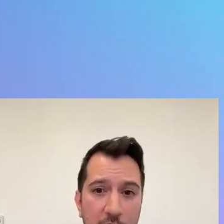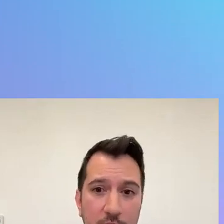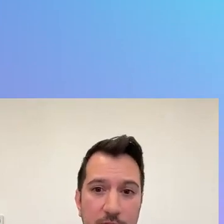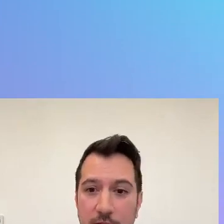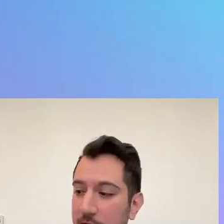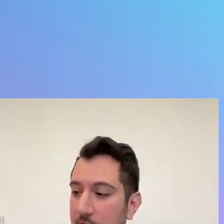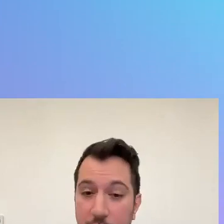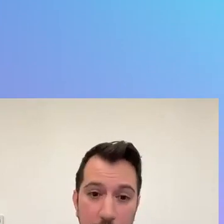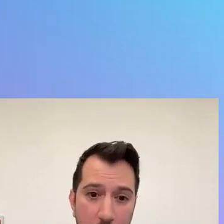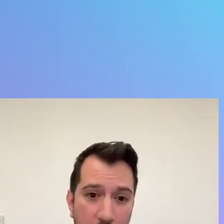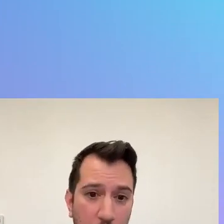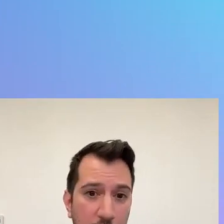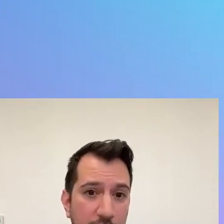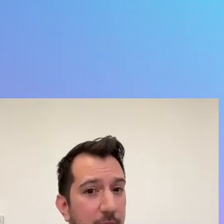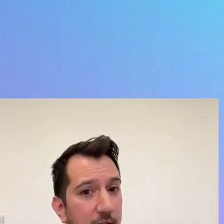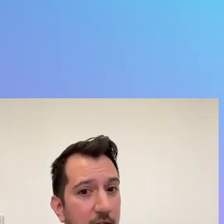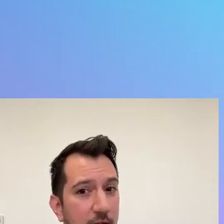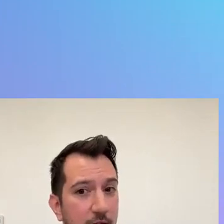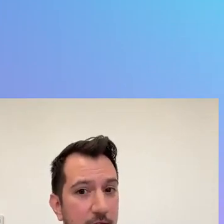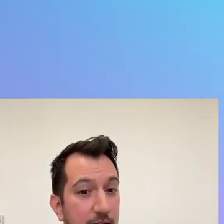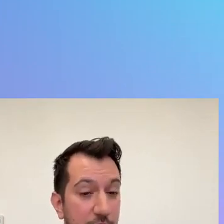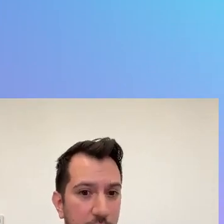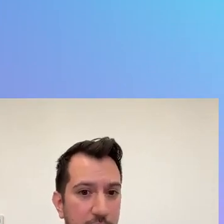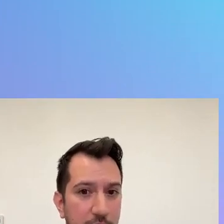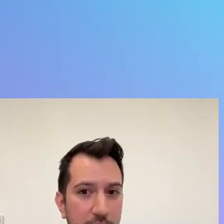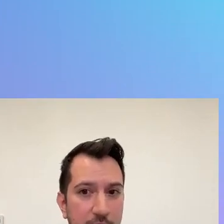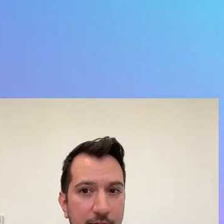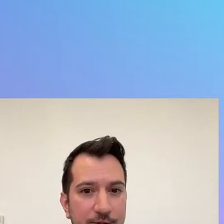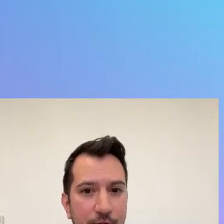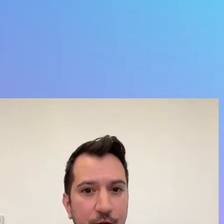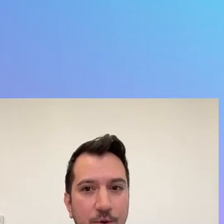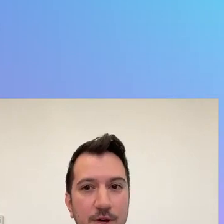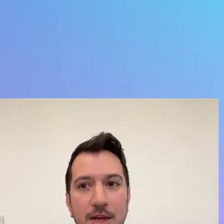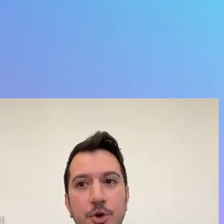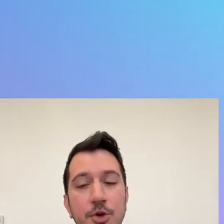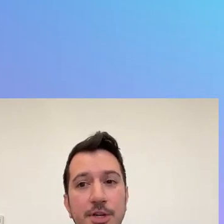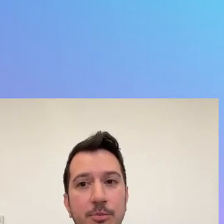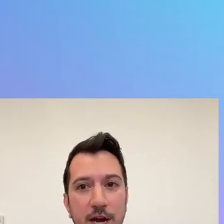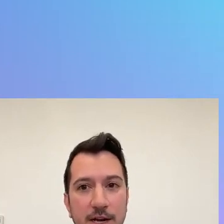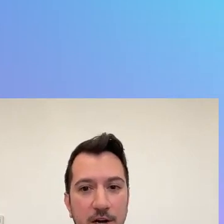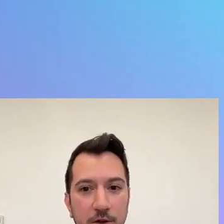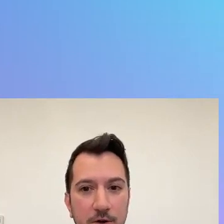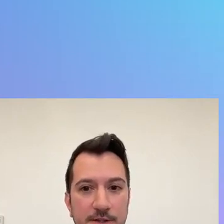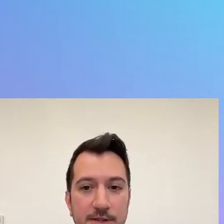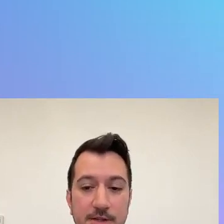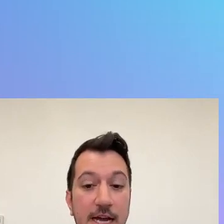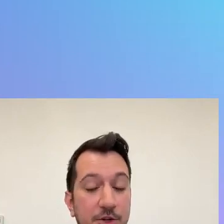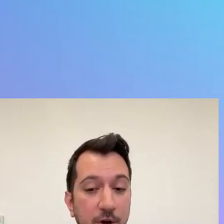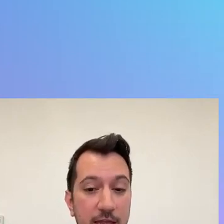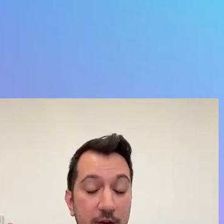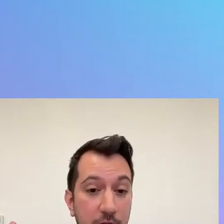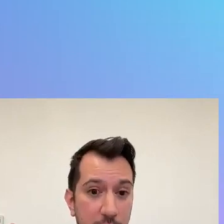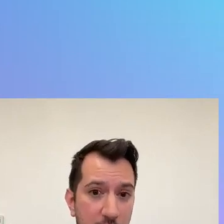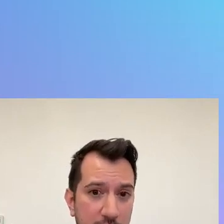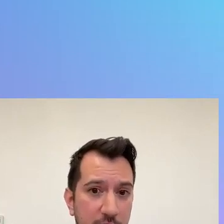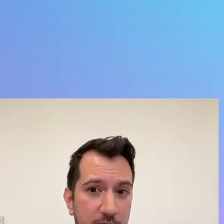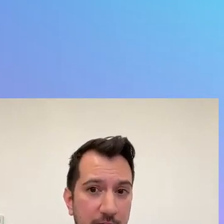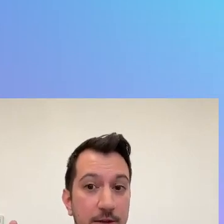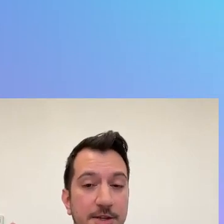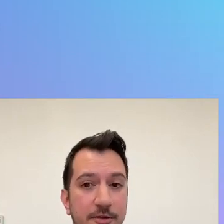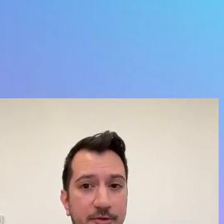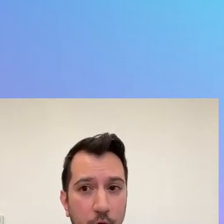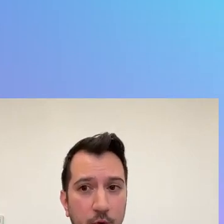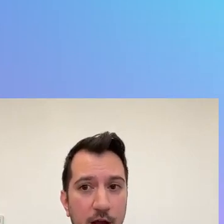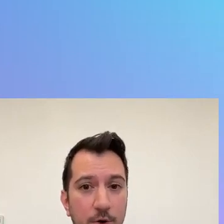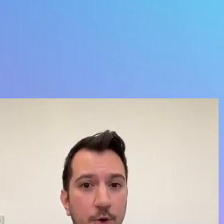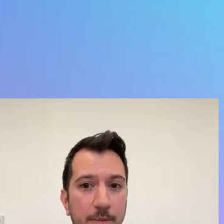moving around. If you can lock one of them in, that's great. And so if you're using brand colors, that's great that you can lock in at